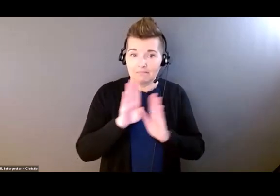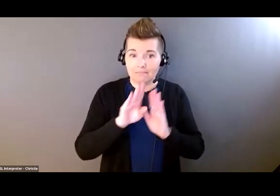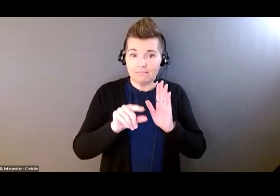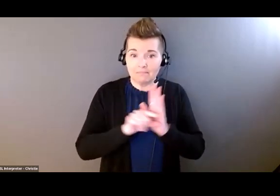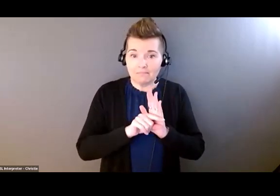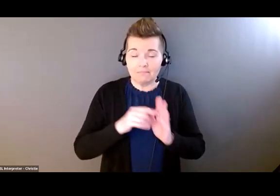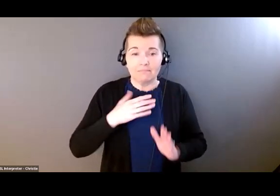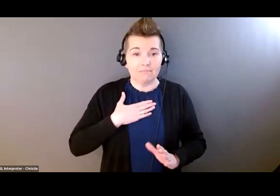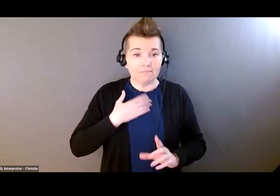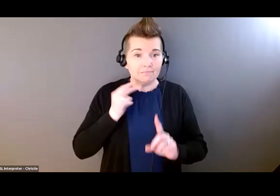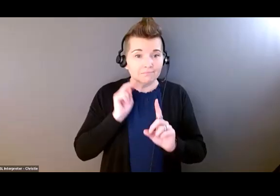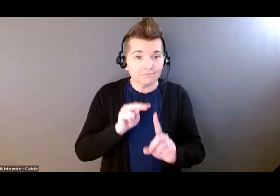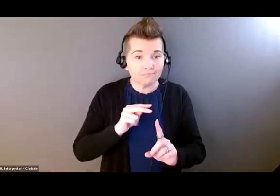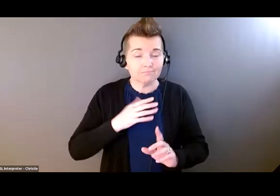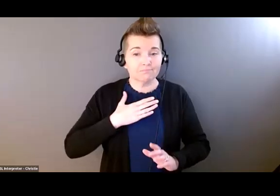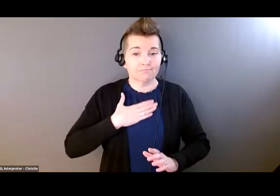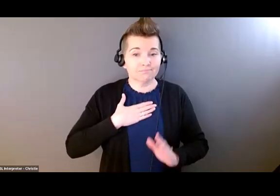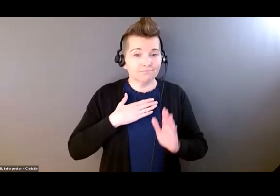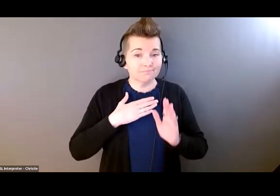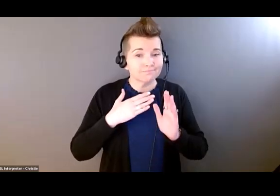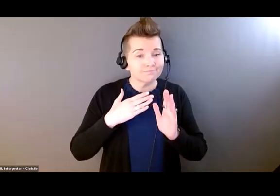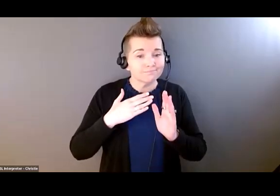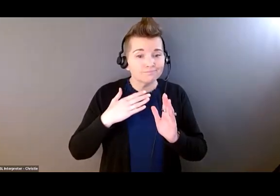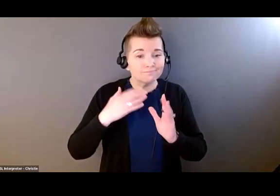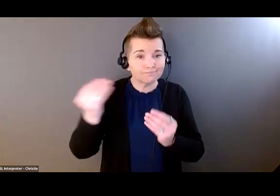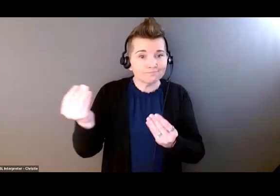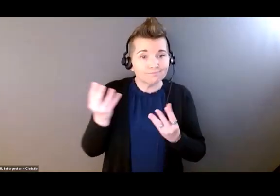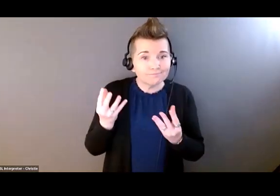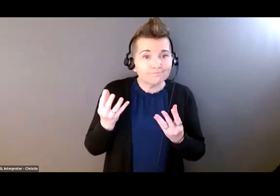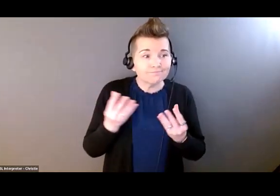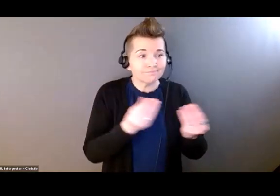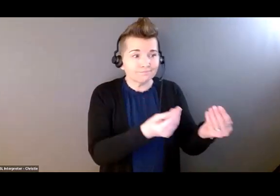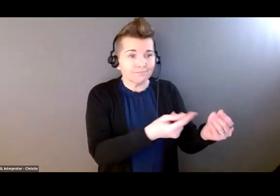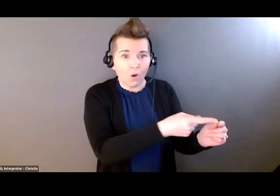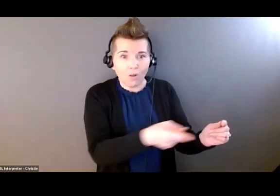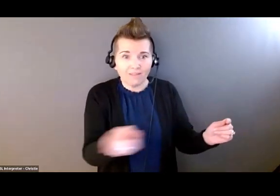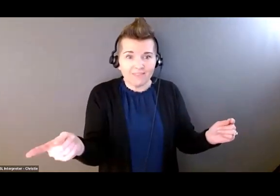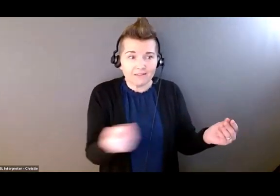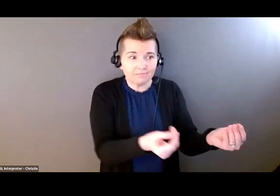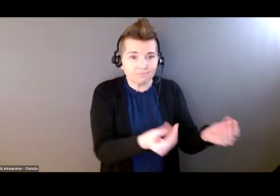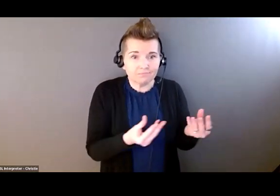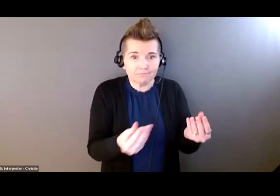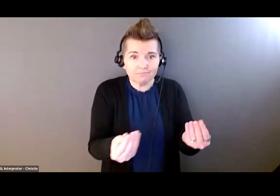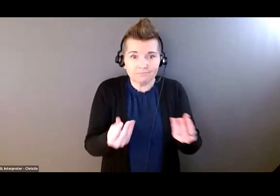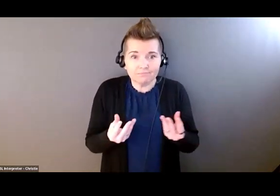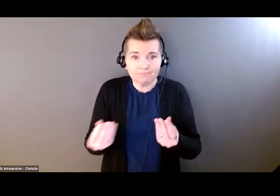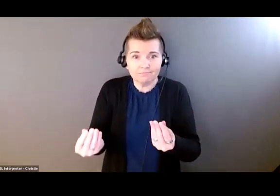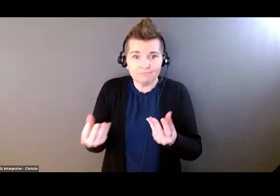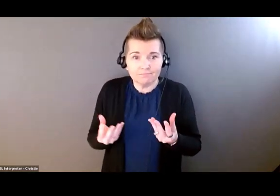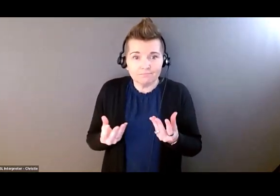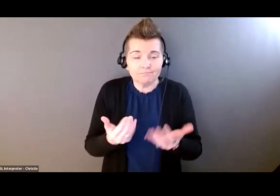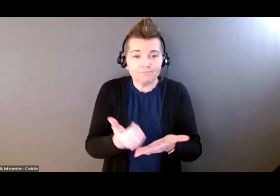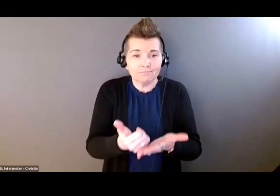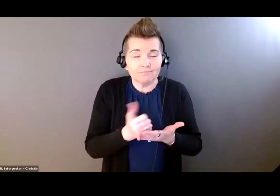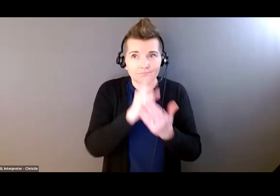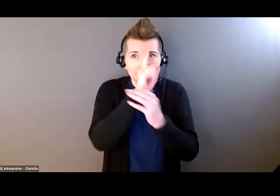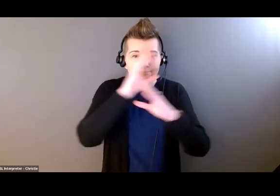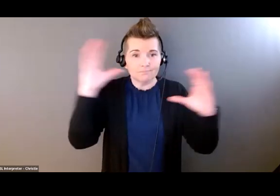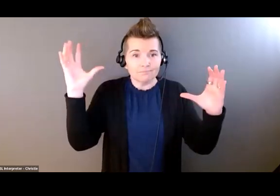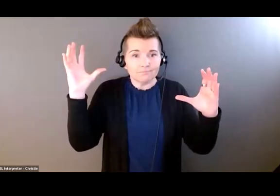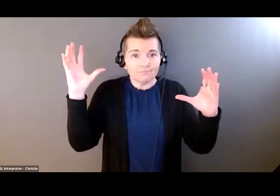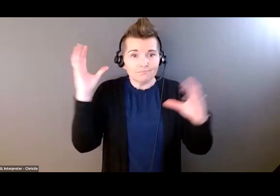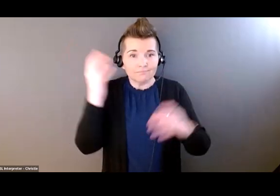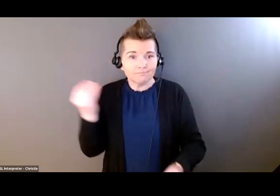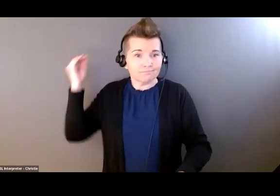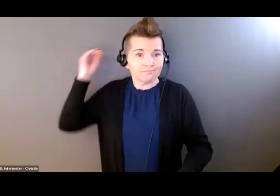want to start by sort of contextualizing my positionality and share with you that these are perspectives and experiences that inform all the work that